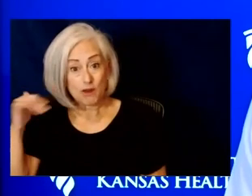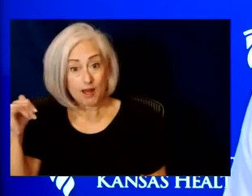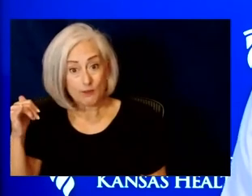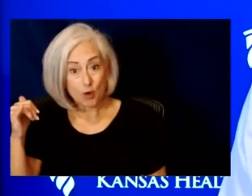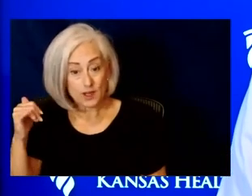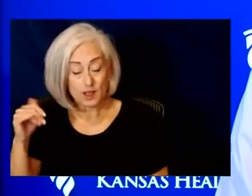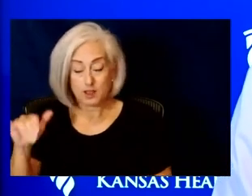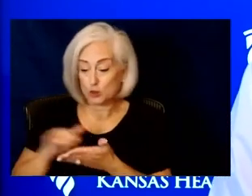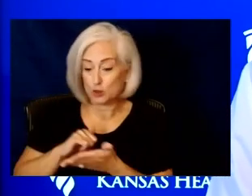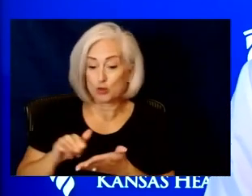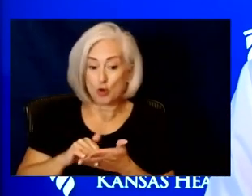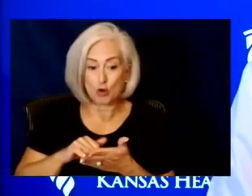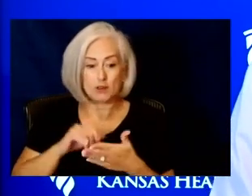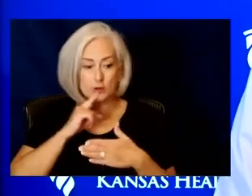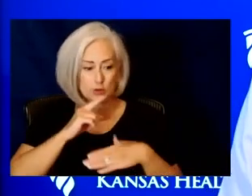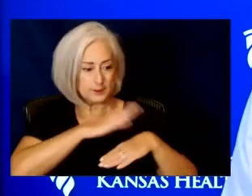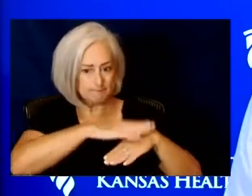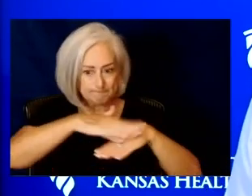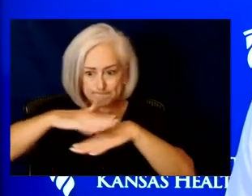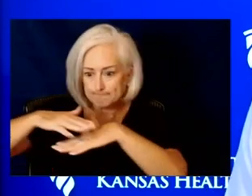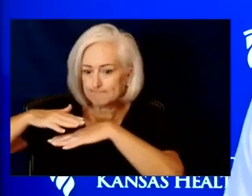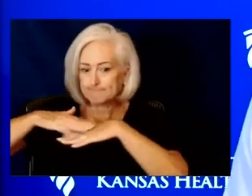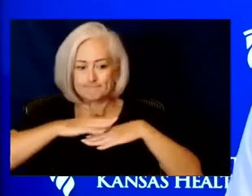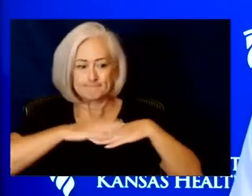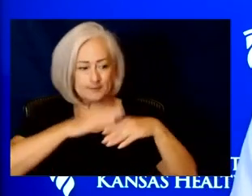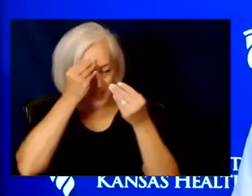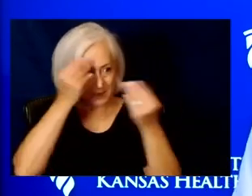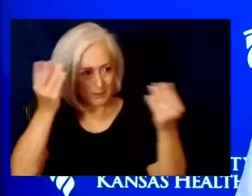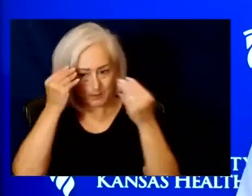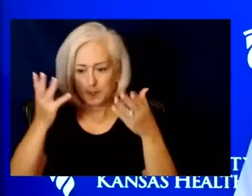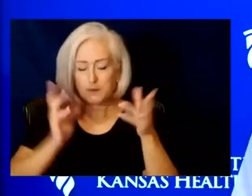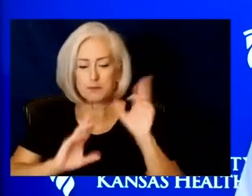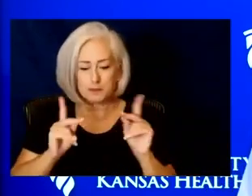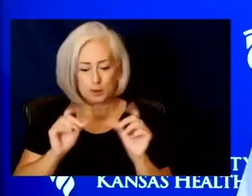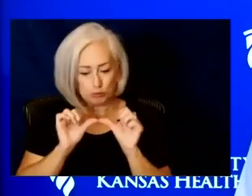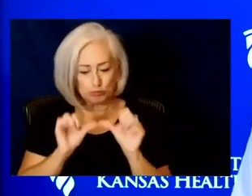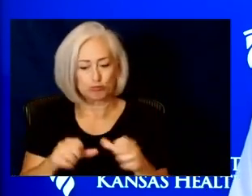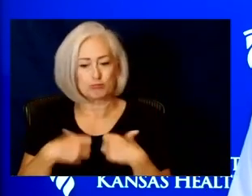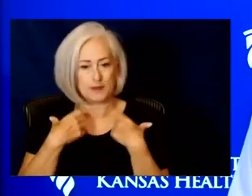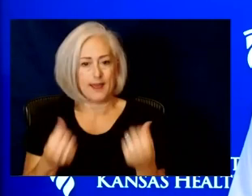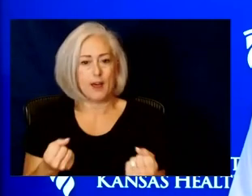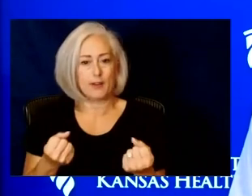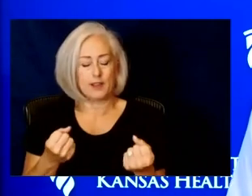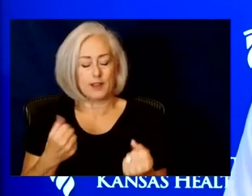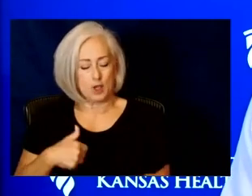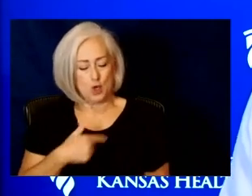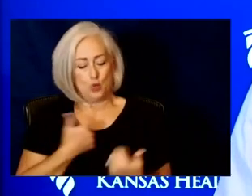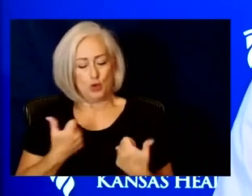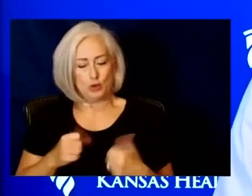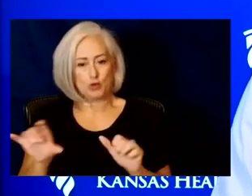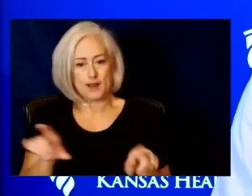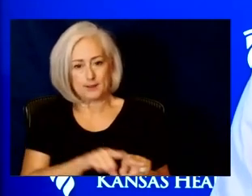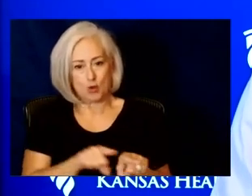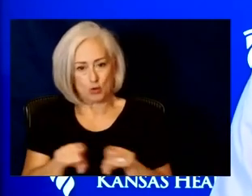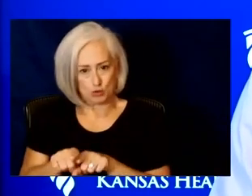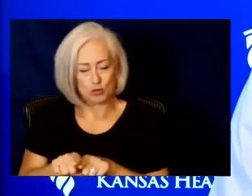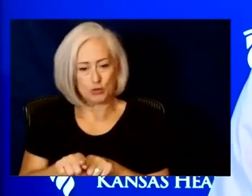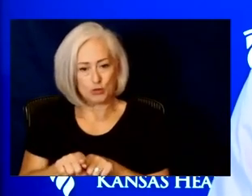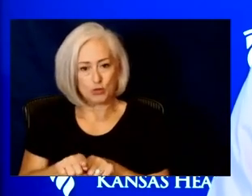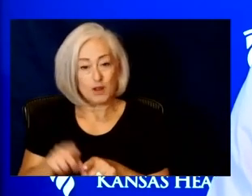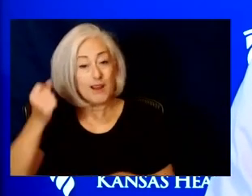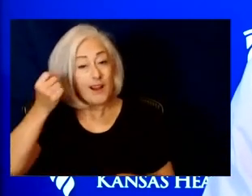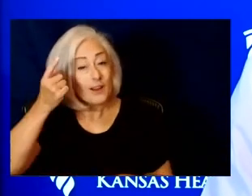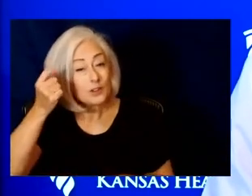that and really tried to get that information out there to keep everybody healthy. We are trying to do that as well. Understand that really